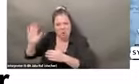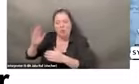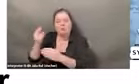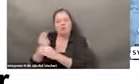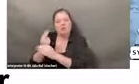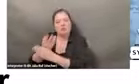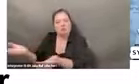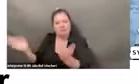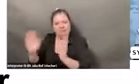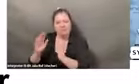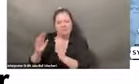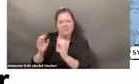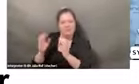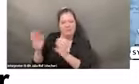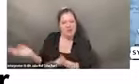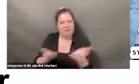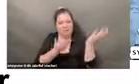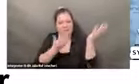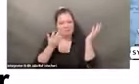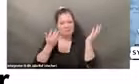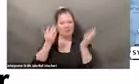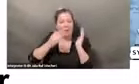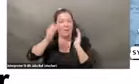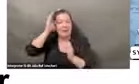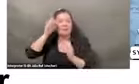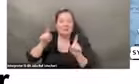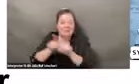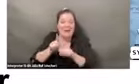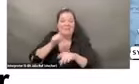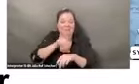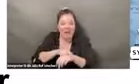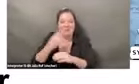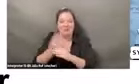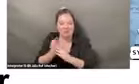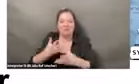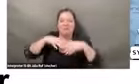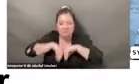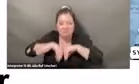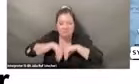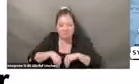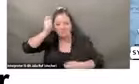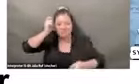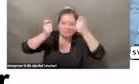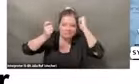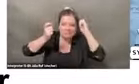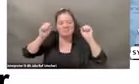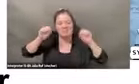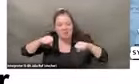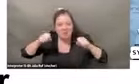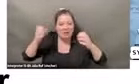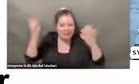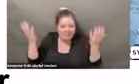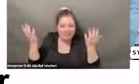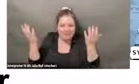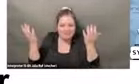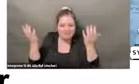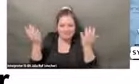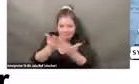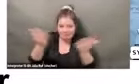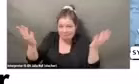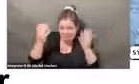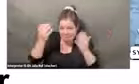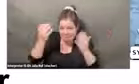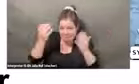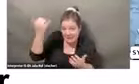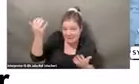experts that are end users as well. So I mean, that could be wearing both hats. But anyone has an idea of kind